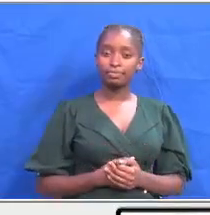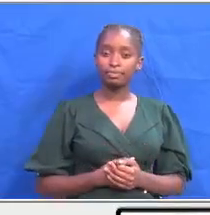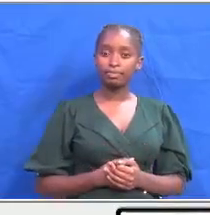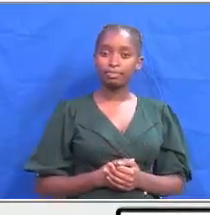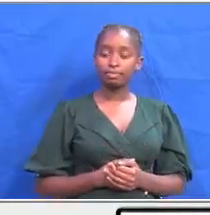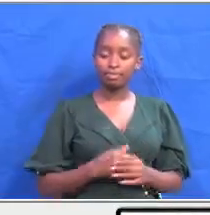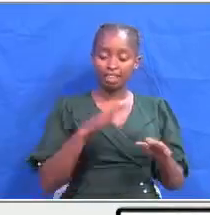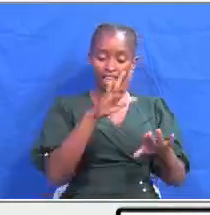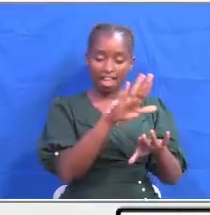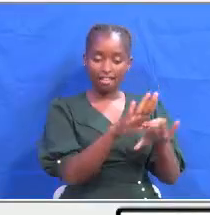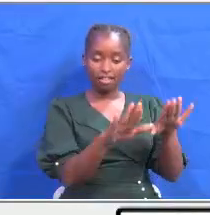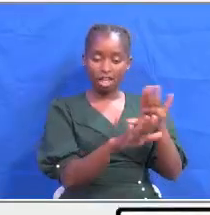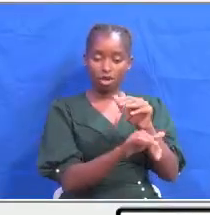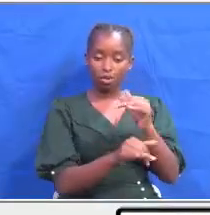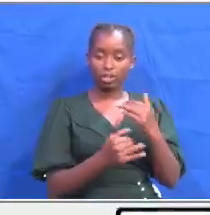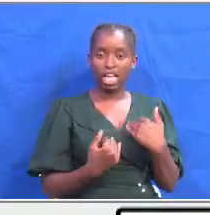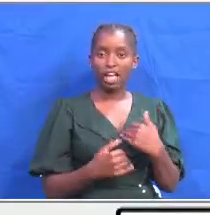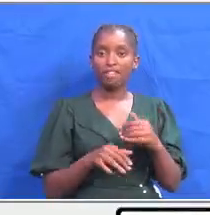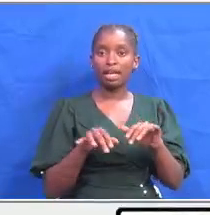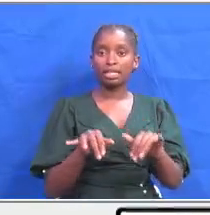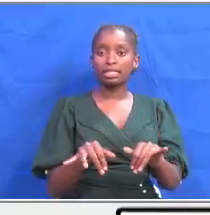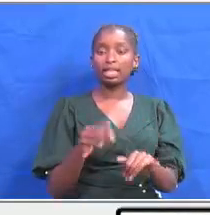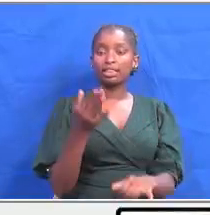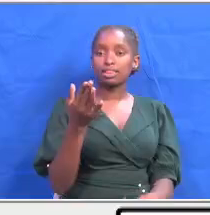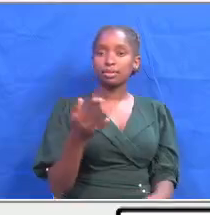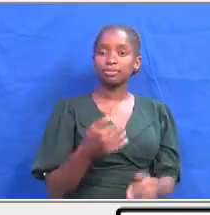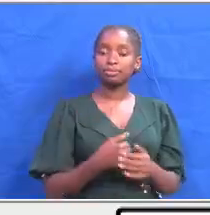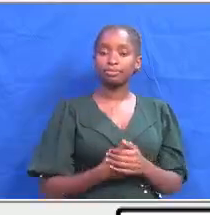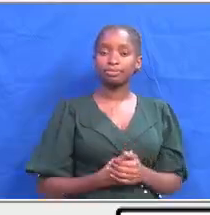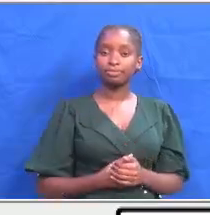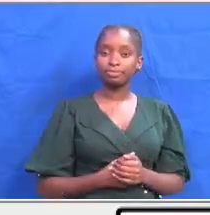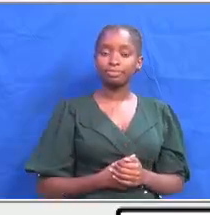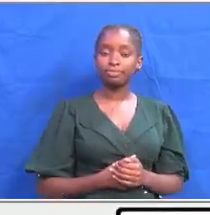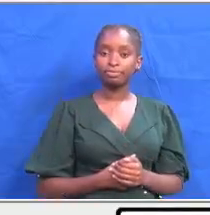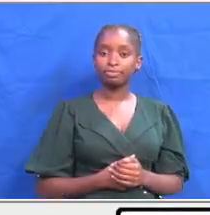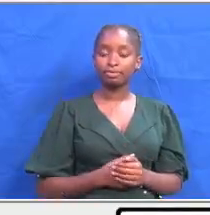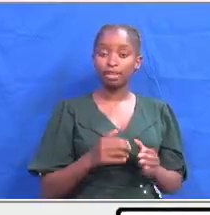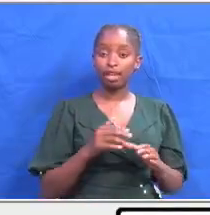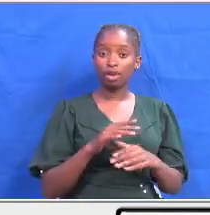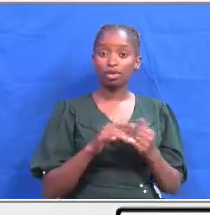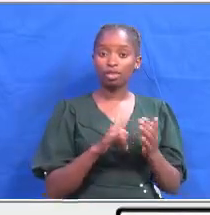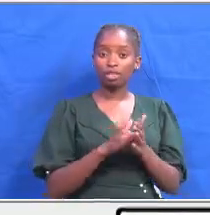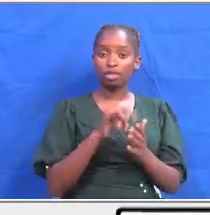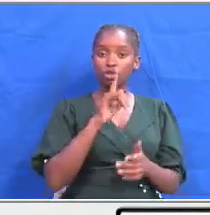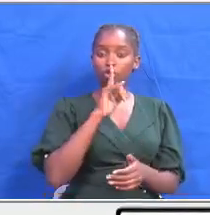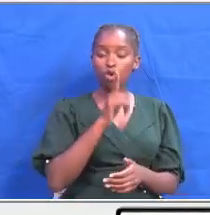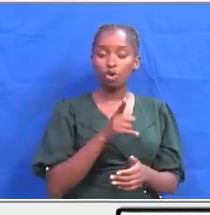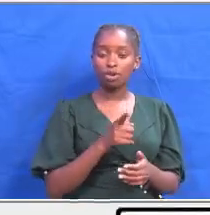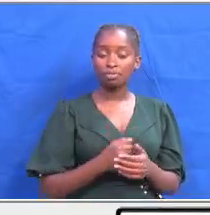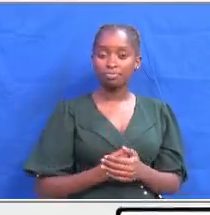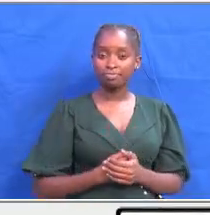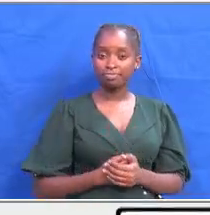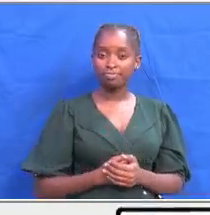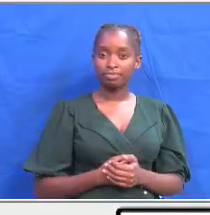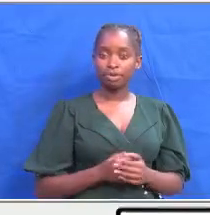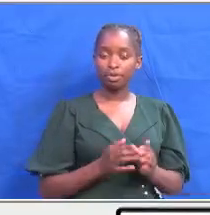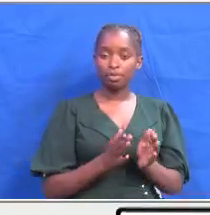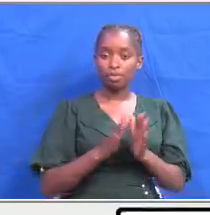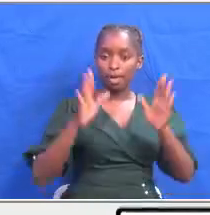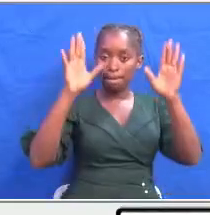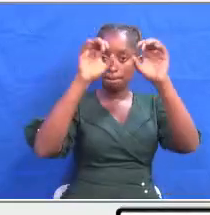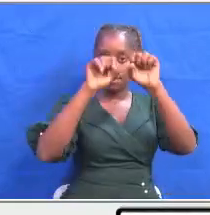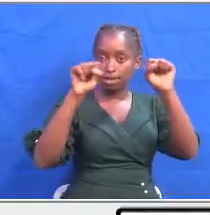everything that was on disposal. Now, in that executive order. In that executive order, yeah. Which the president